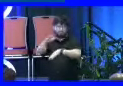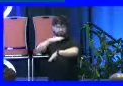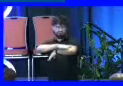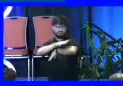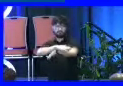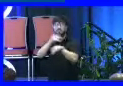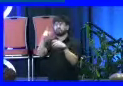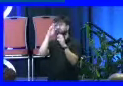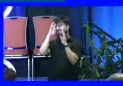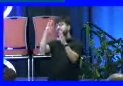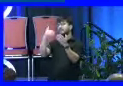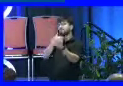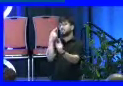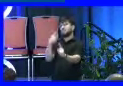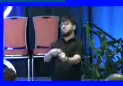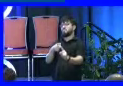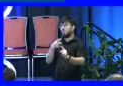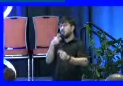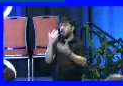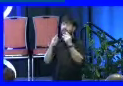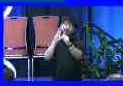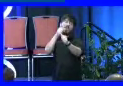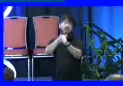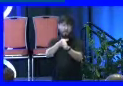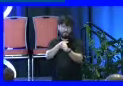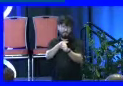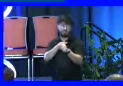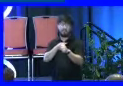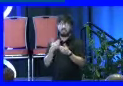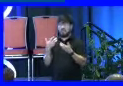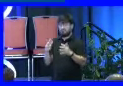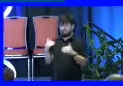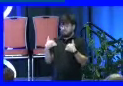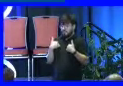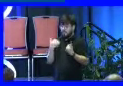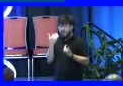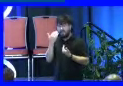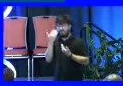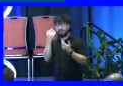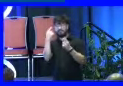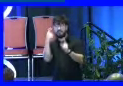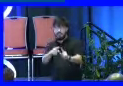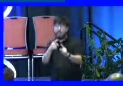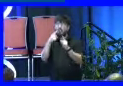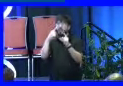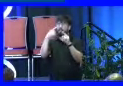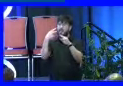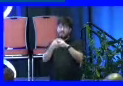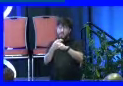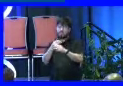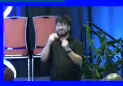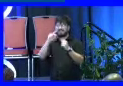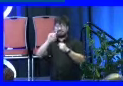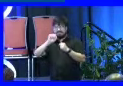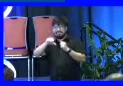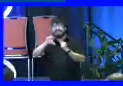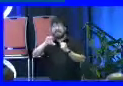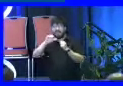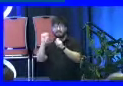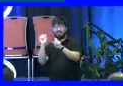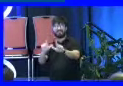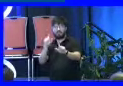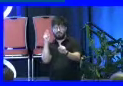new goal or to revisit or perhaps update an existing data goal, then map out some steps using the TAC framework. If you